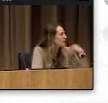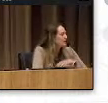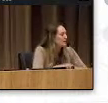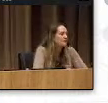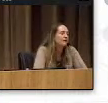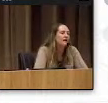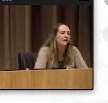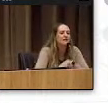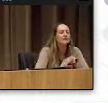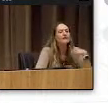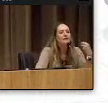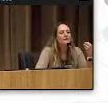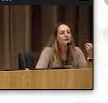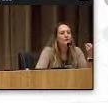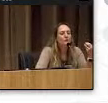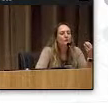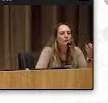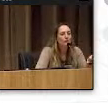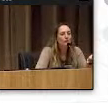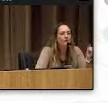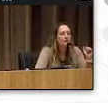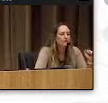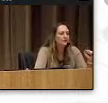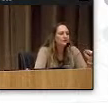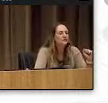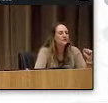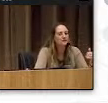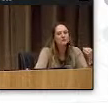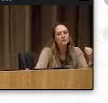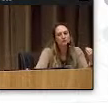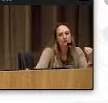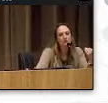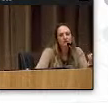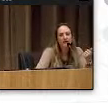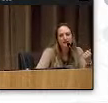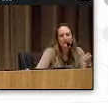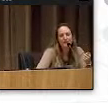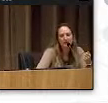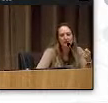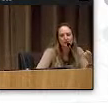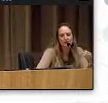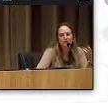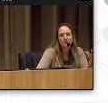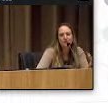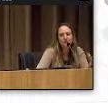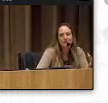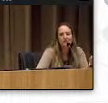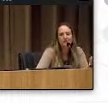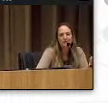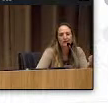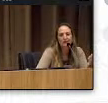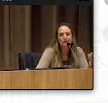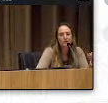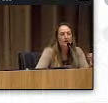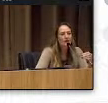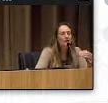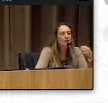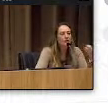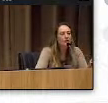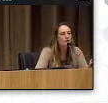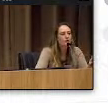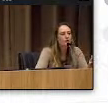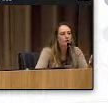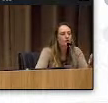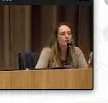we underwent through the same difficulties. It doesn't matter what the patient has. If it is a